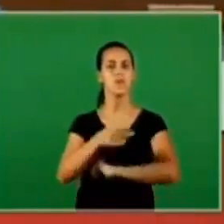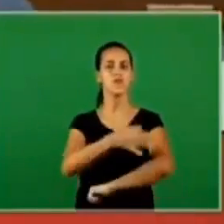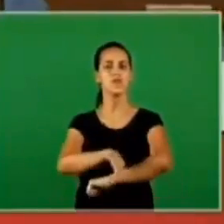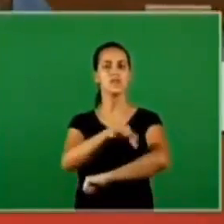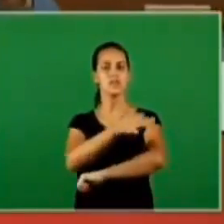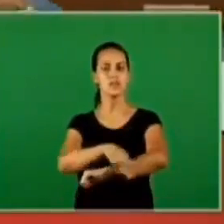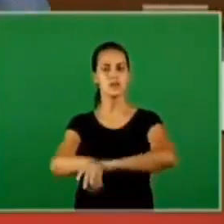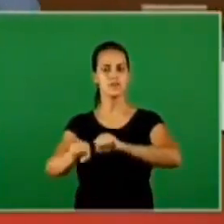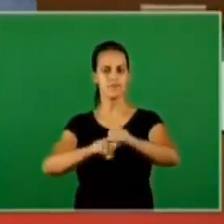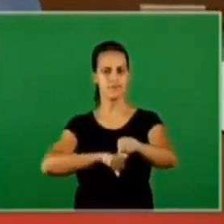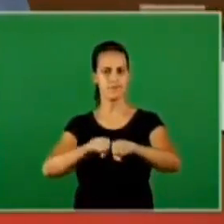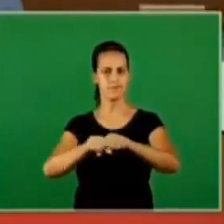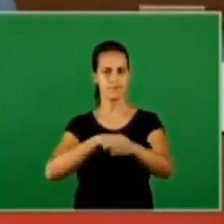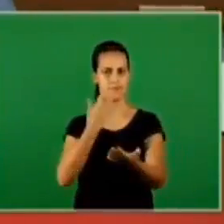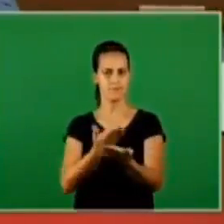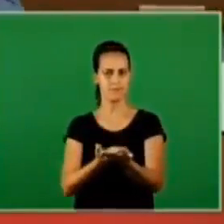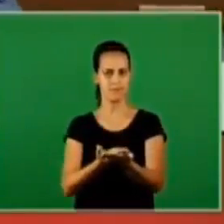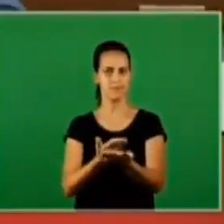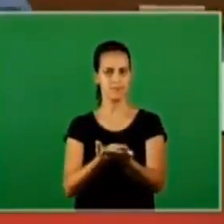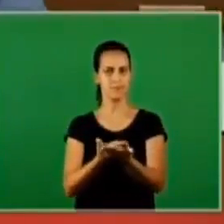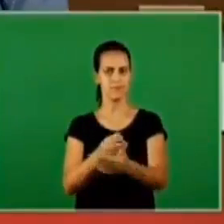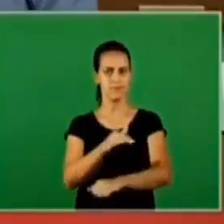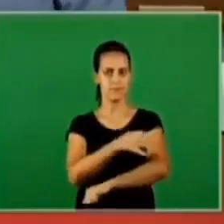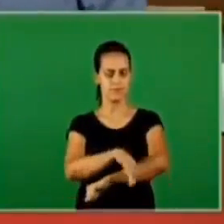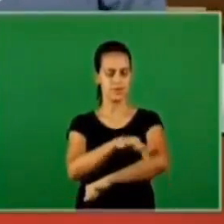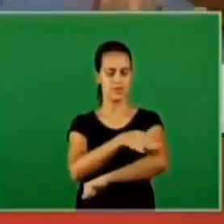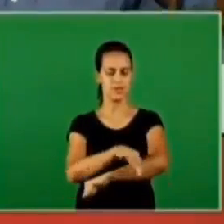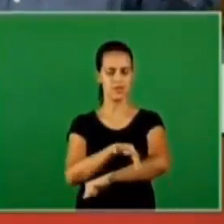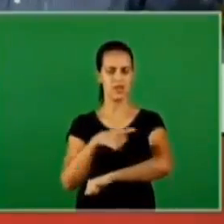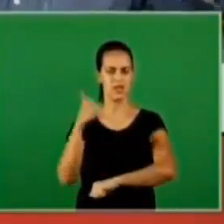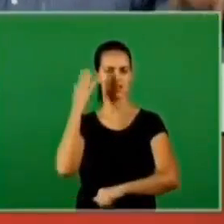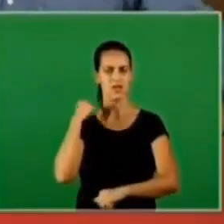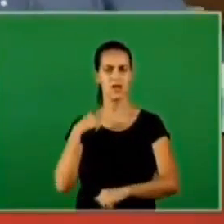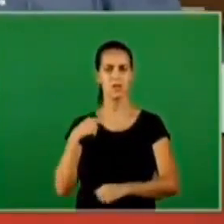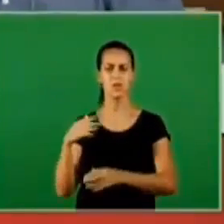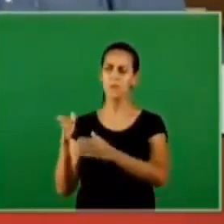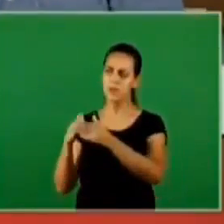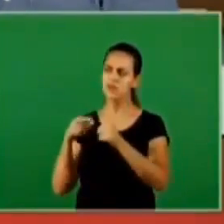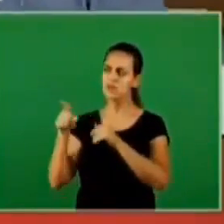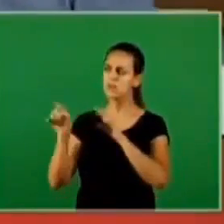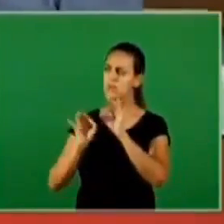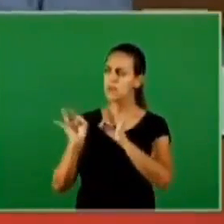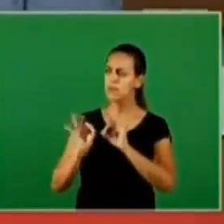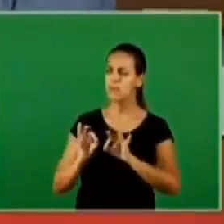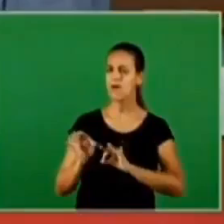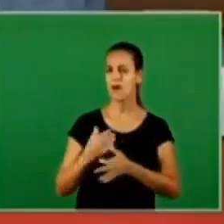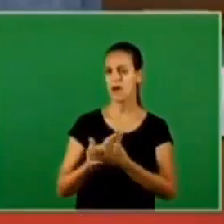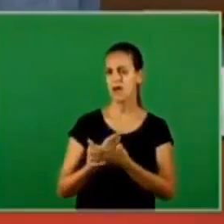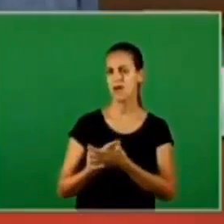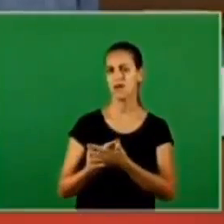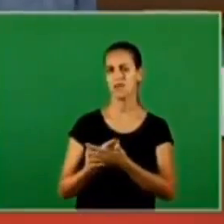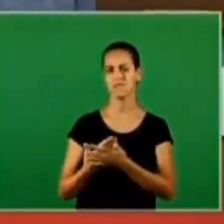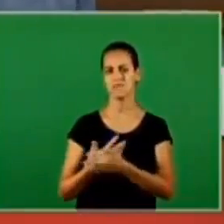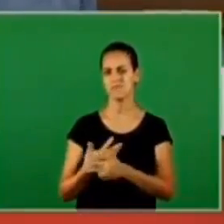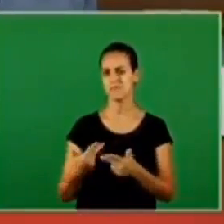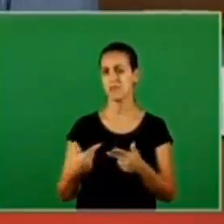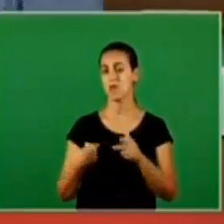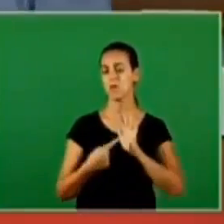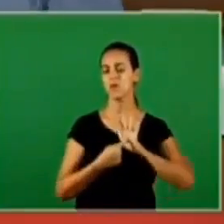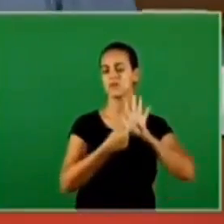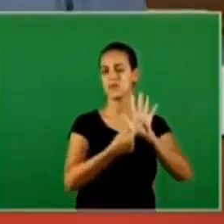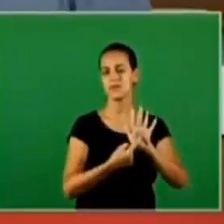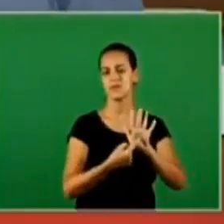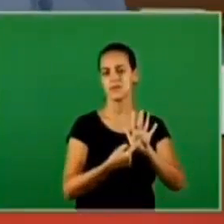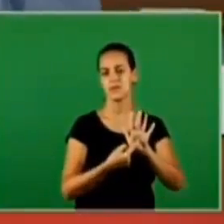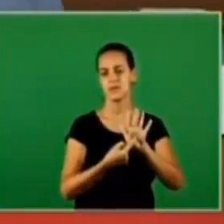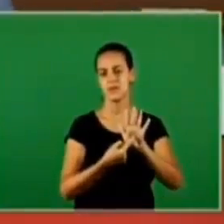a work to explain it because he's a physicist. He deals also with artificial intelligence. You're good, you're very intelligent,